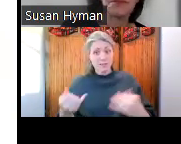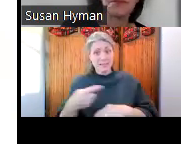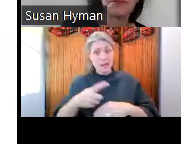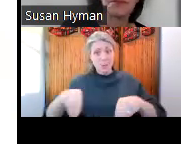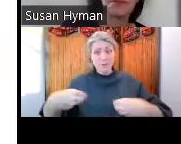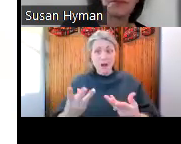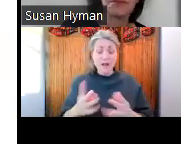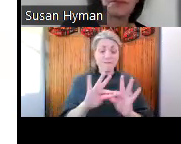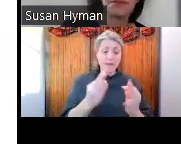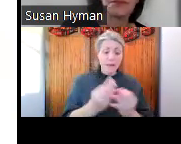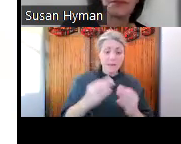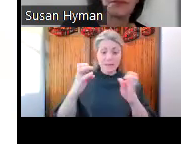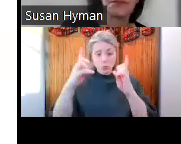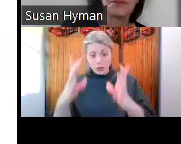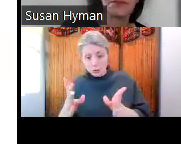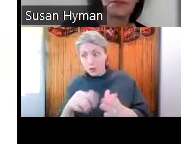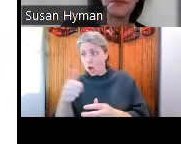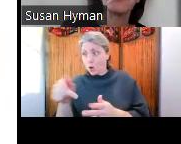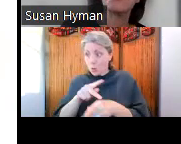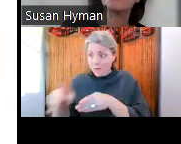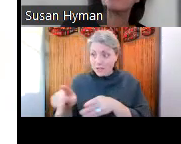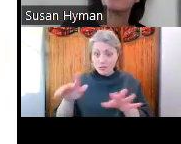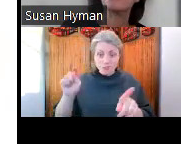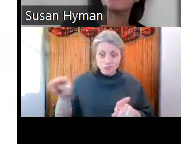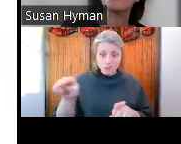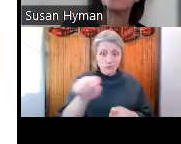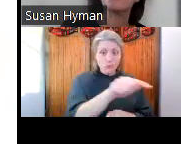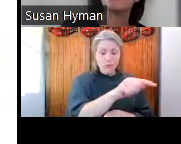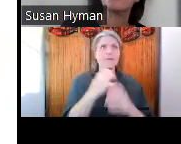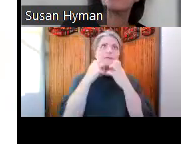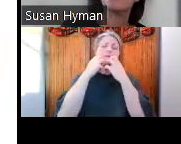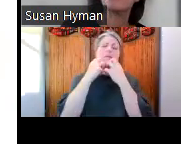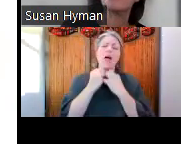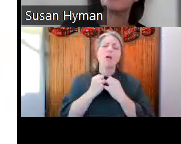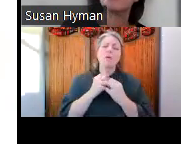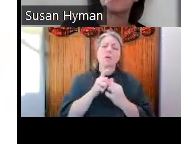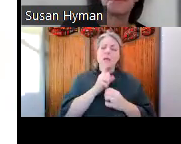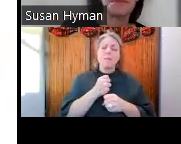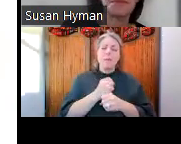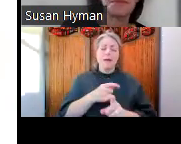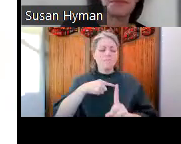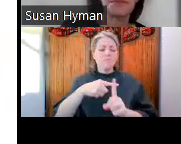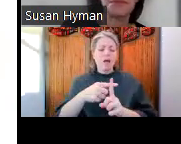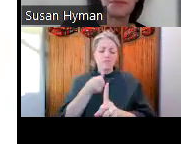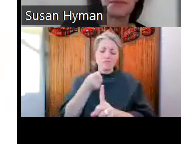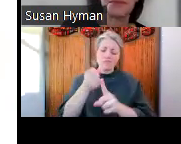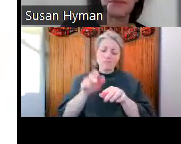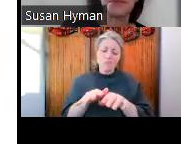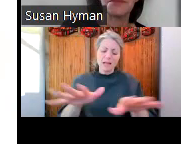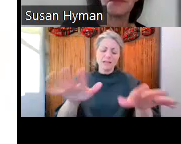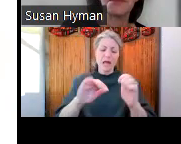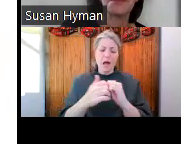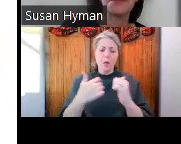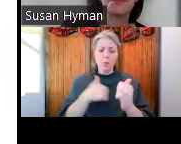families, educators, and other professionals in the field are so valuable and can really make a positive impact on the way that we can